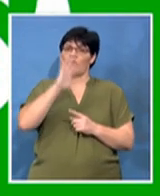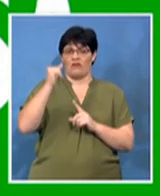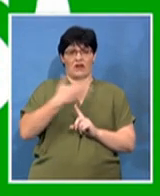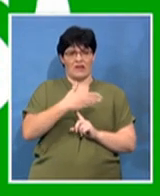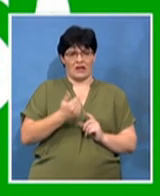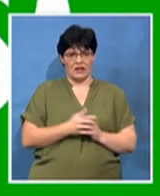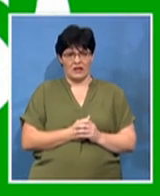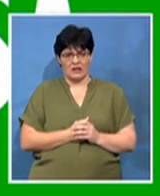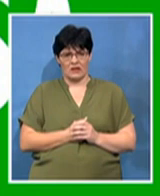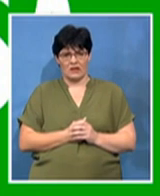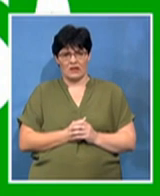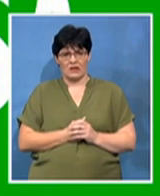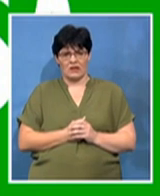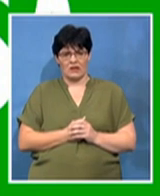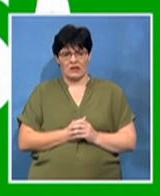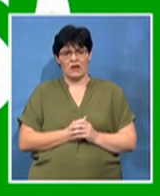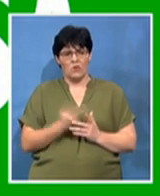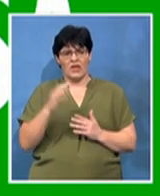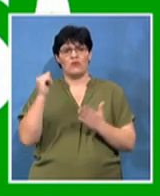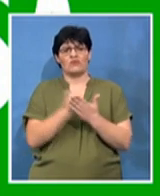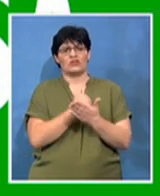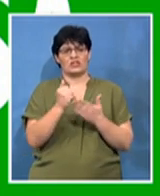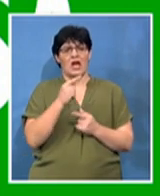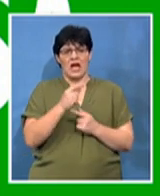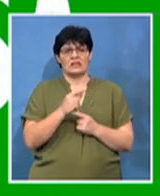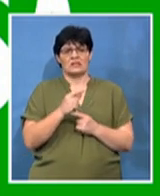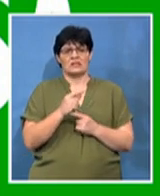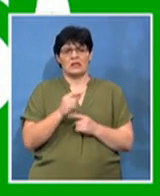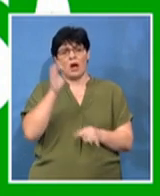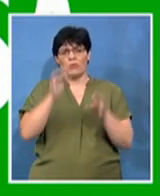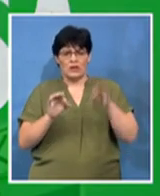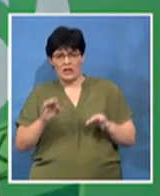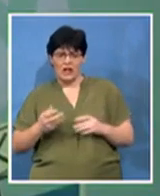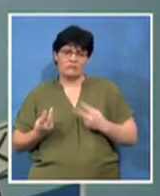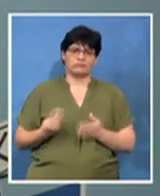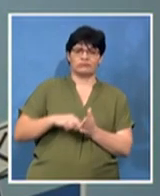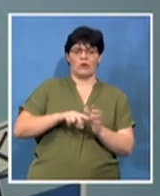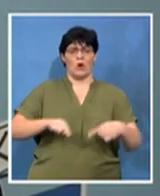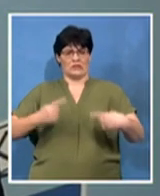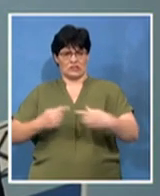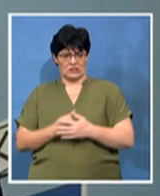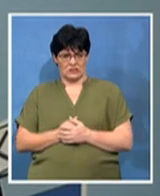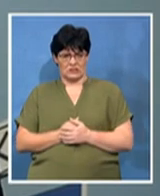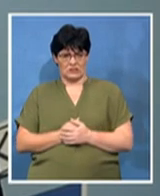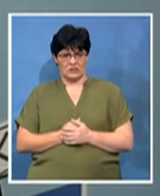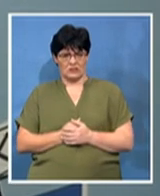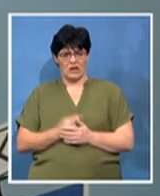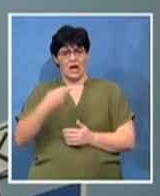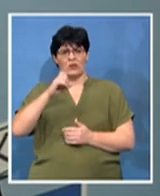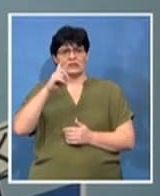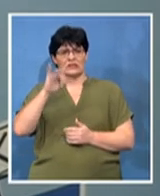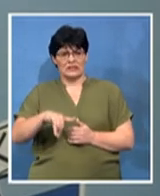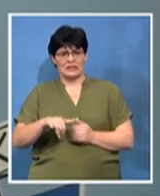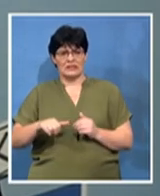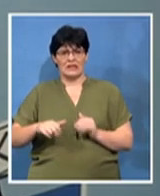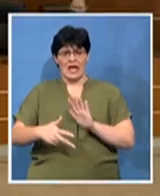as a political opposition political party some years ago. The Heraldry Act really is a protection of a country's